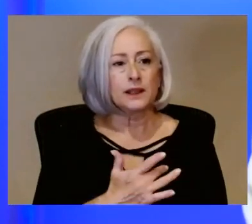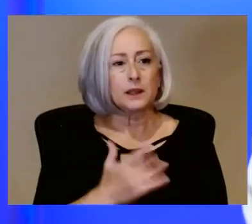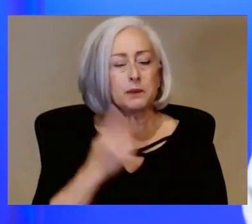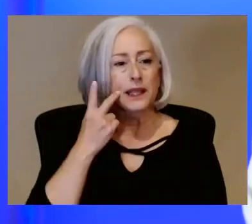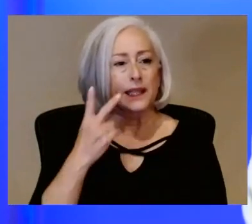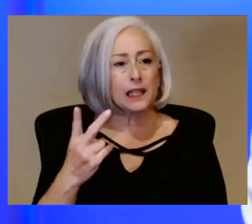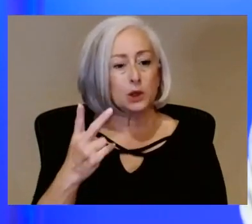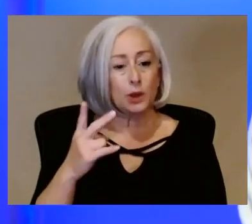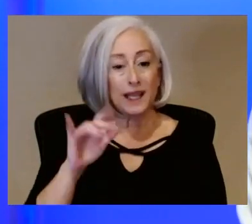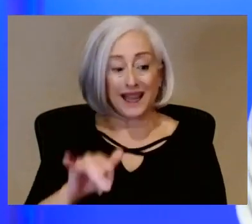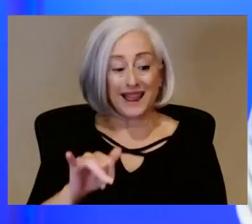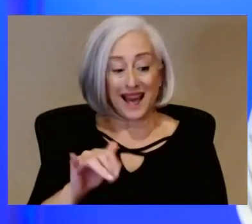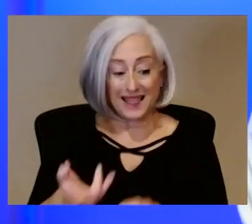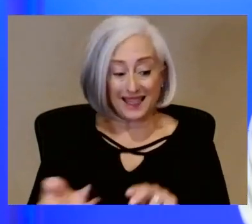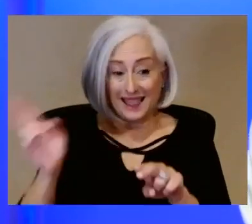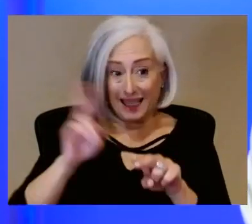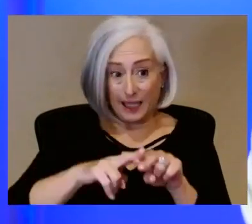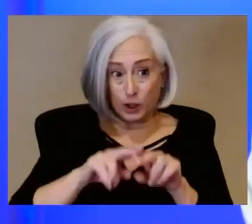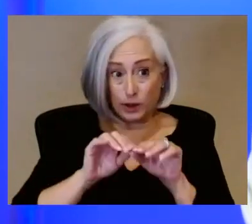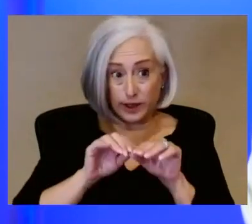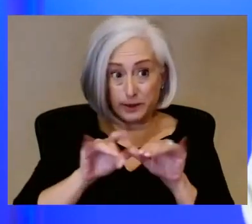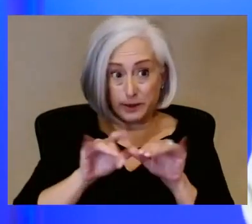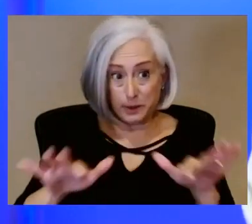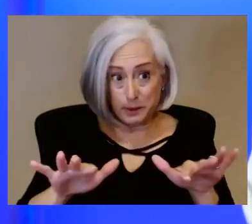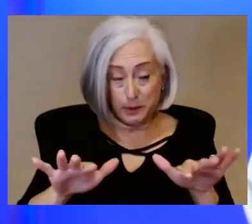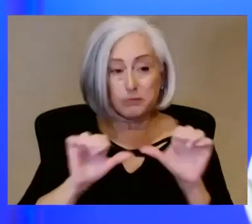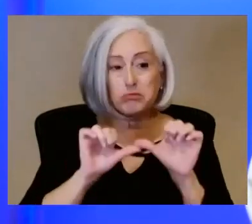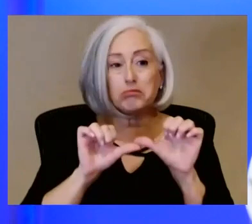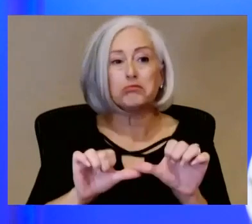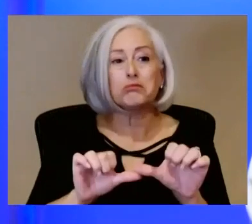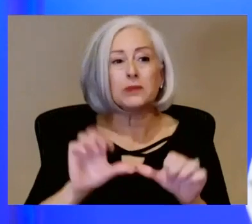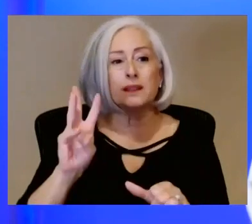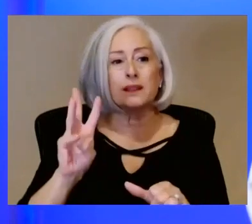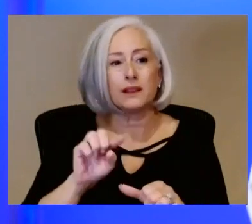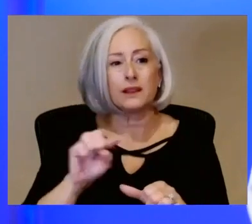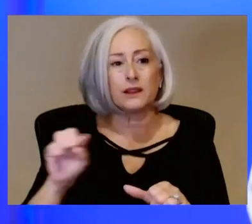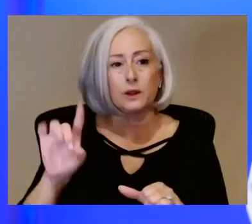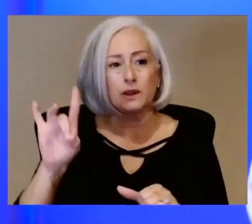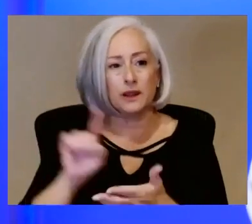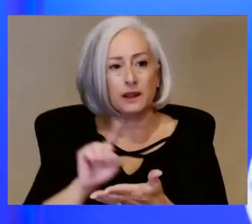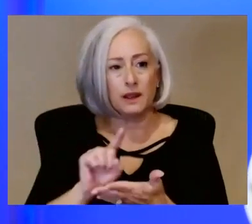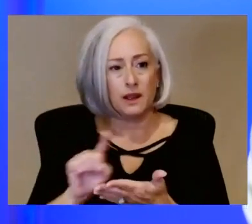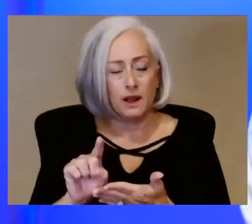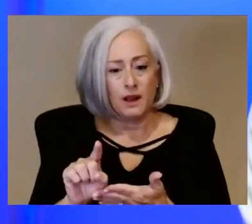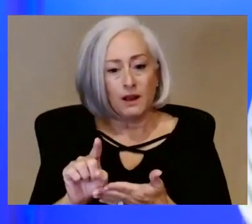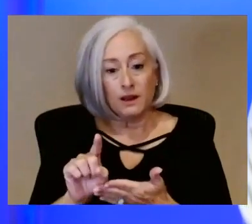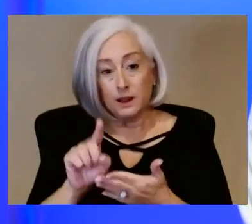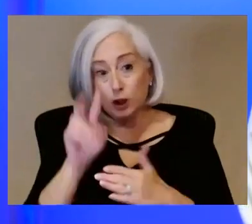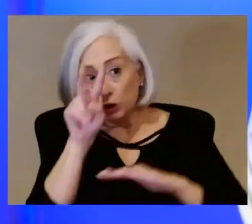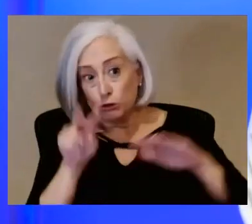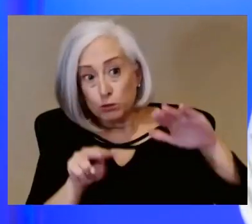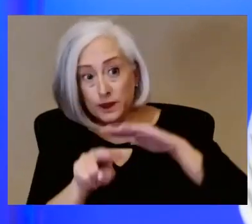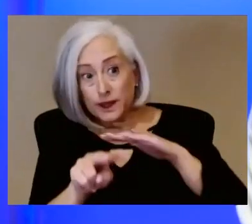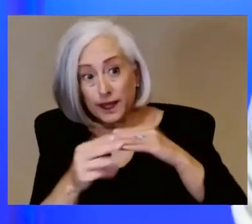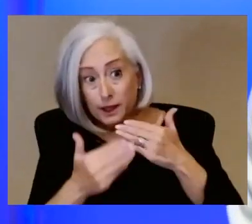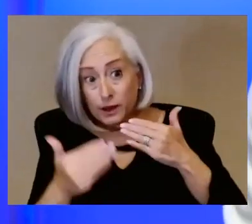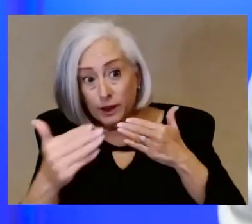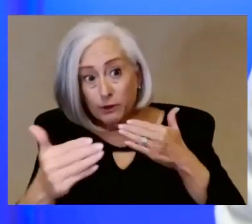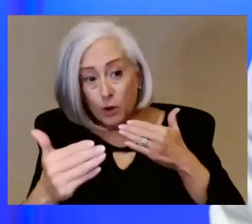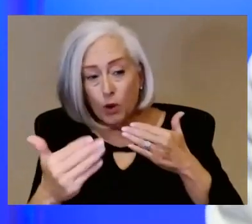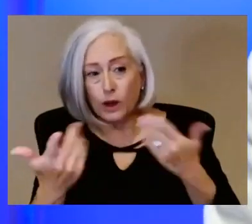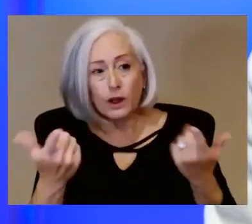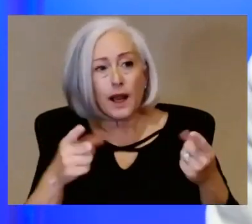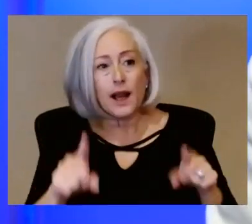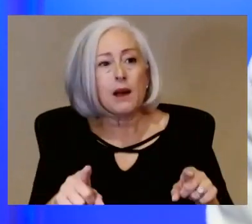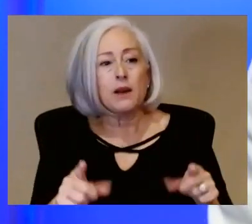typically last 6 to 8 weeks. Now, I think it's going to be hard to tell moving forward how it is going to be. I think we have many changes, many